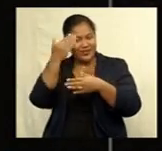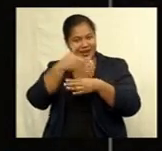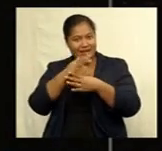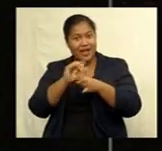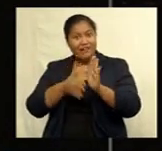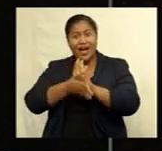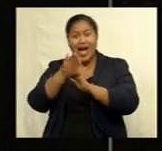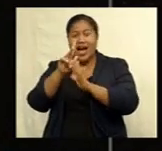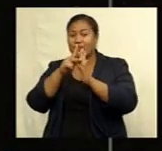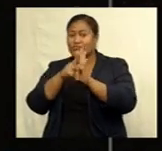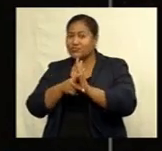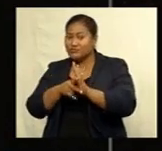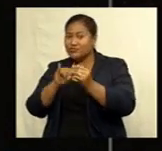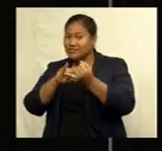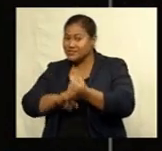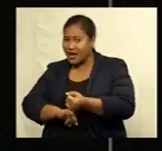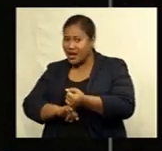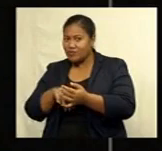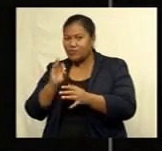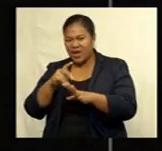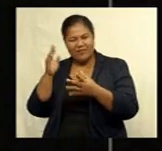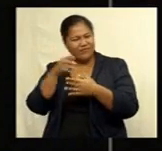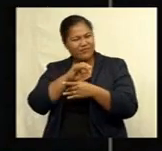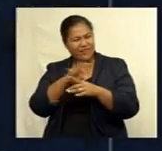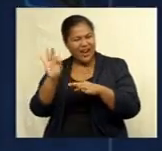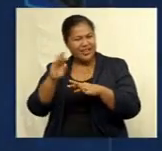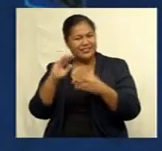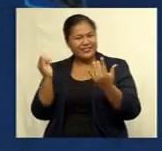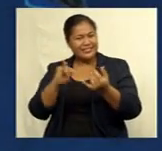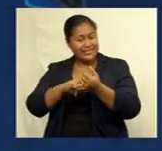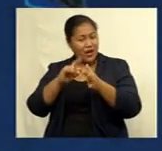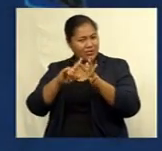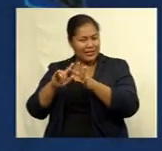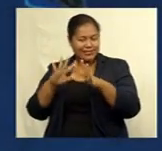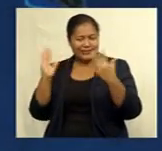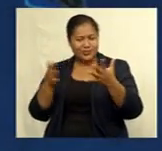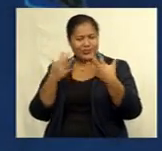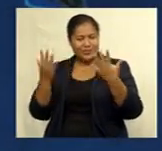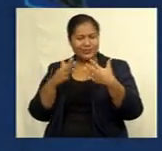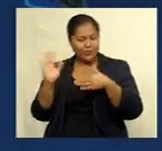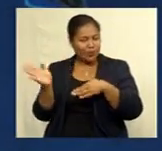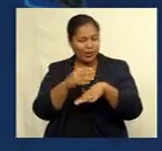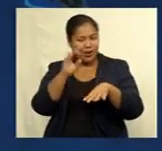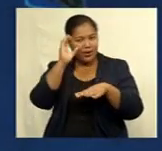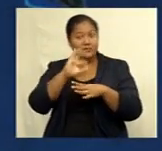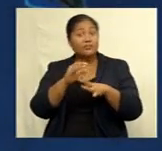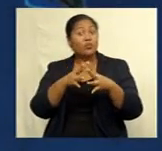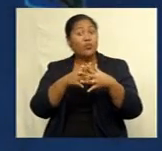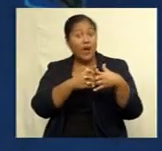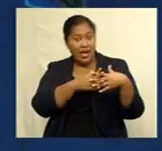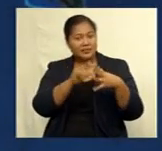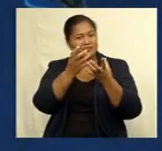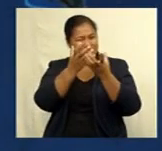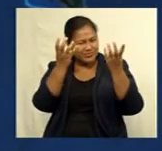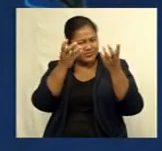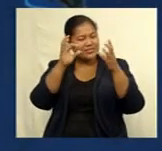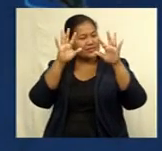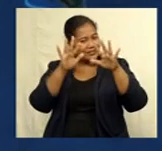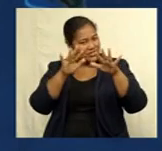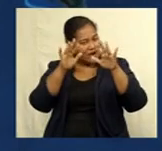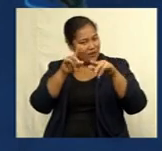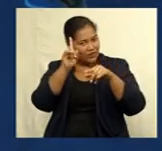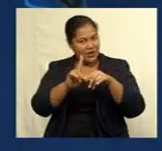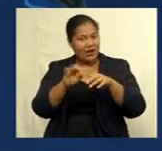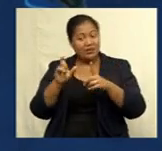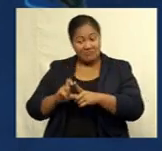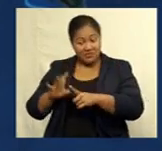of Fiji directs fresh to strong southeast winds over the country. To the west, cloudy with brief showers today. Eastwards